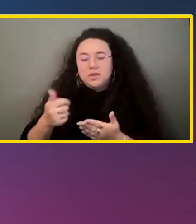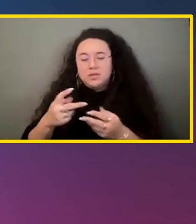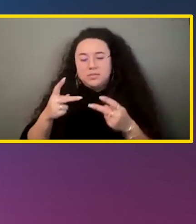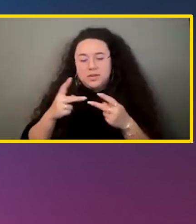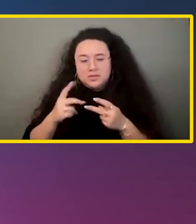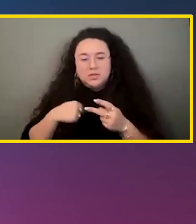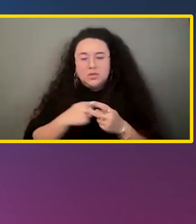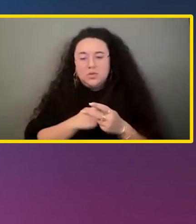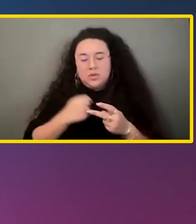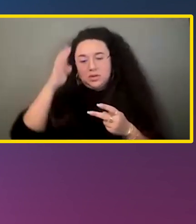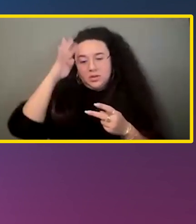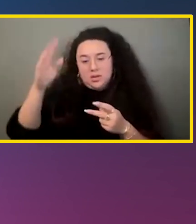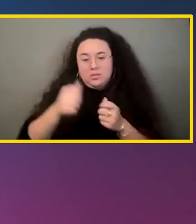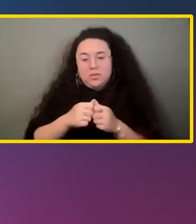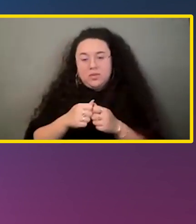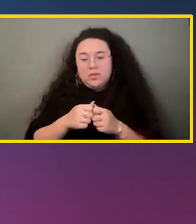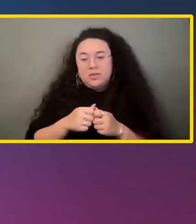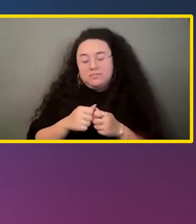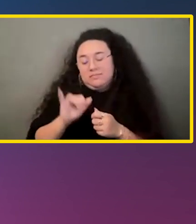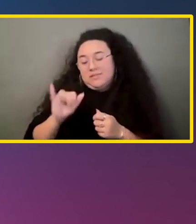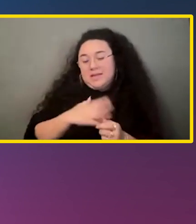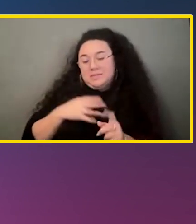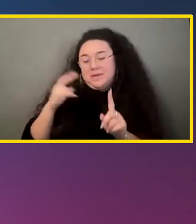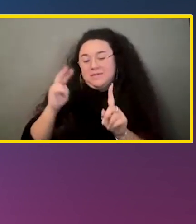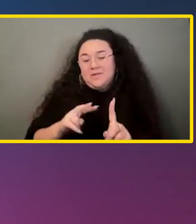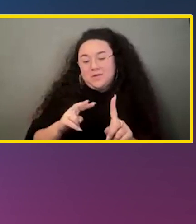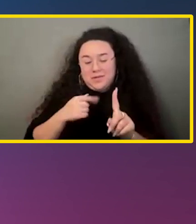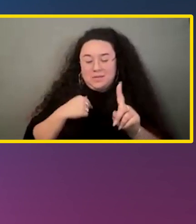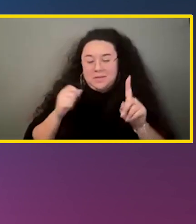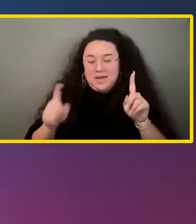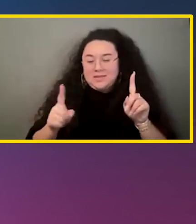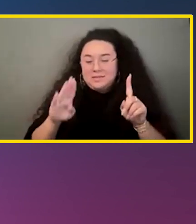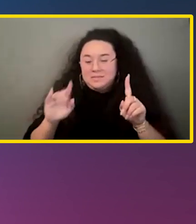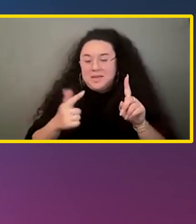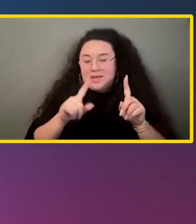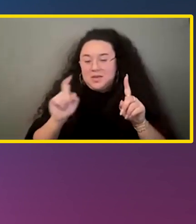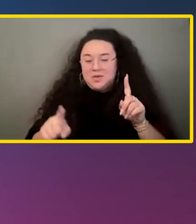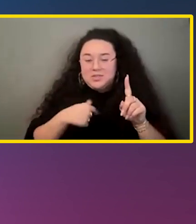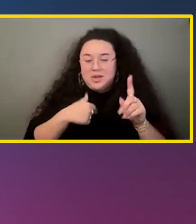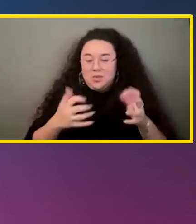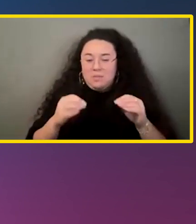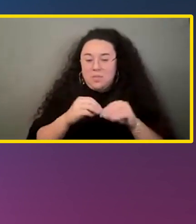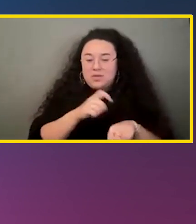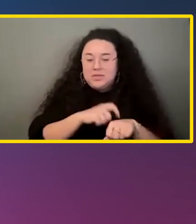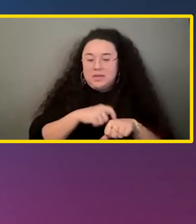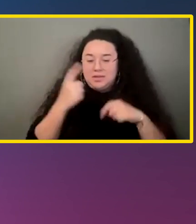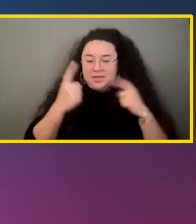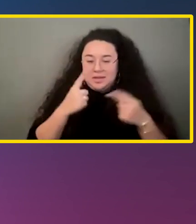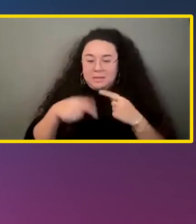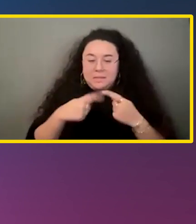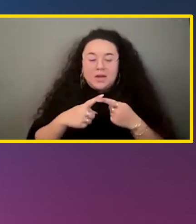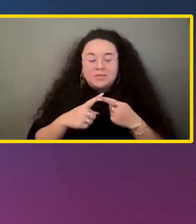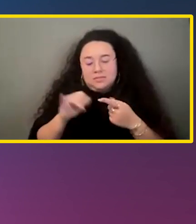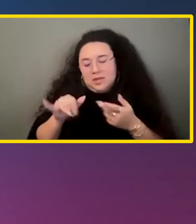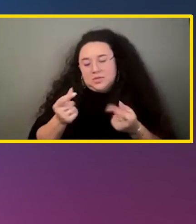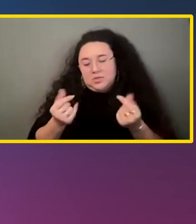we're coming out with, that's my view being asked. I mean, this is a big question that I'd love to have more time to think about, but that's where I'm